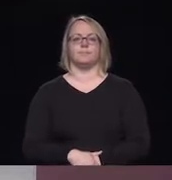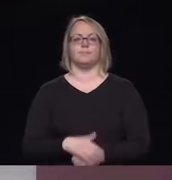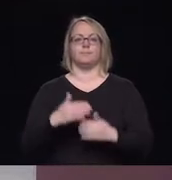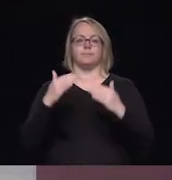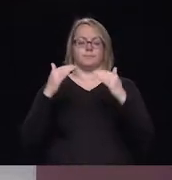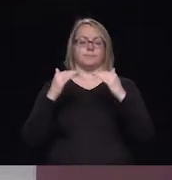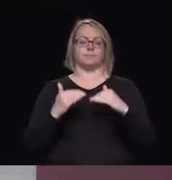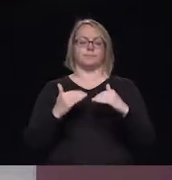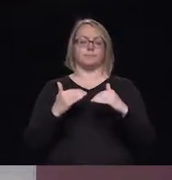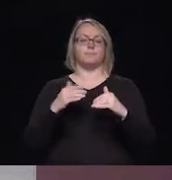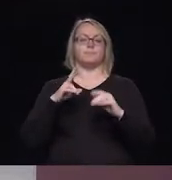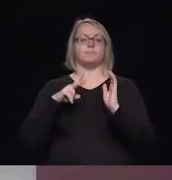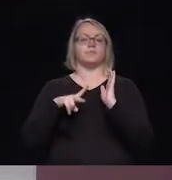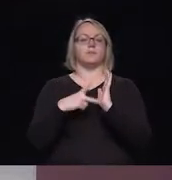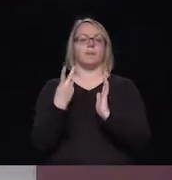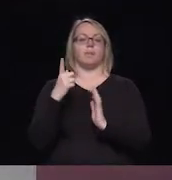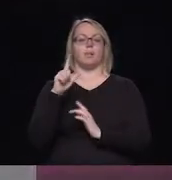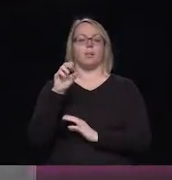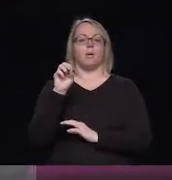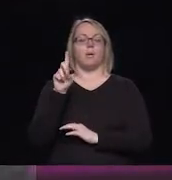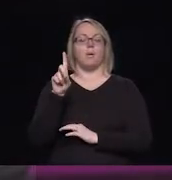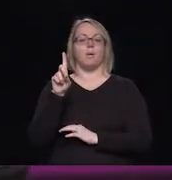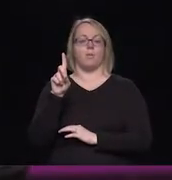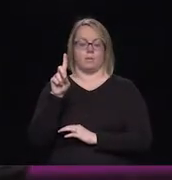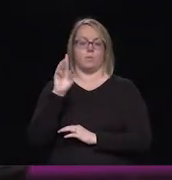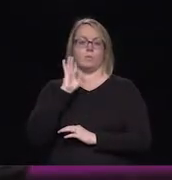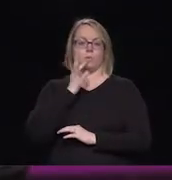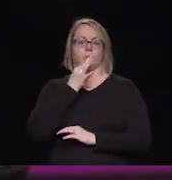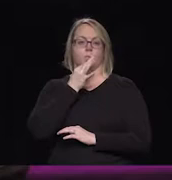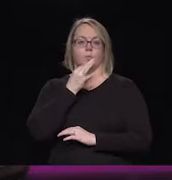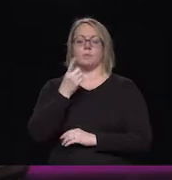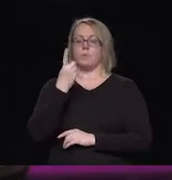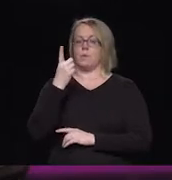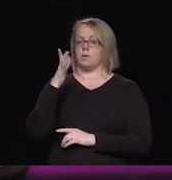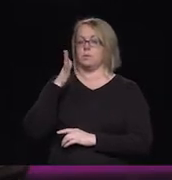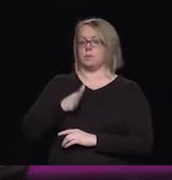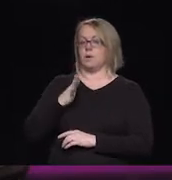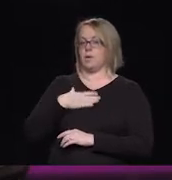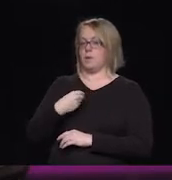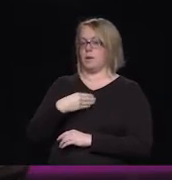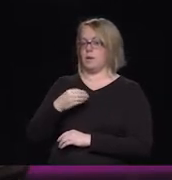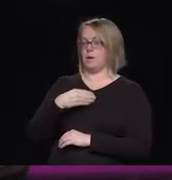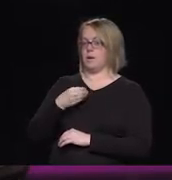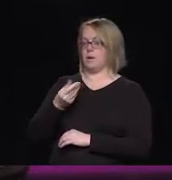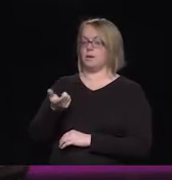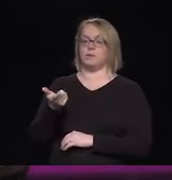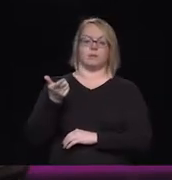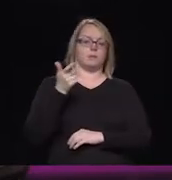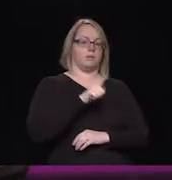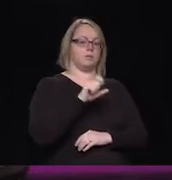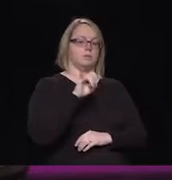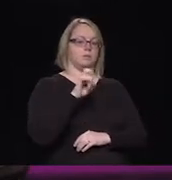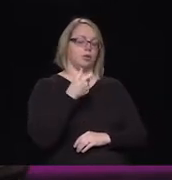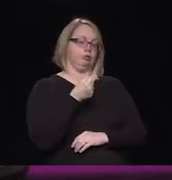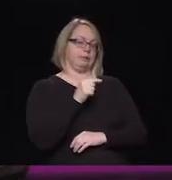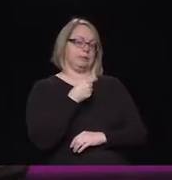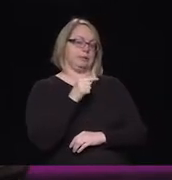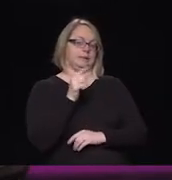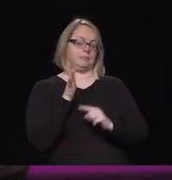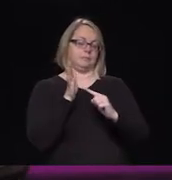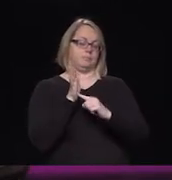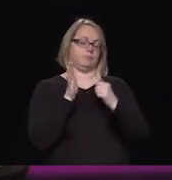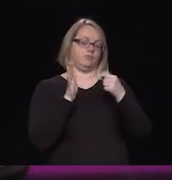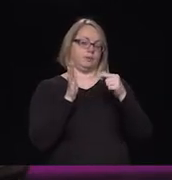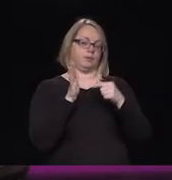with white and green. So we're still leaving it dirty. No water yet. One